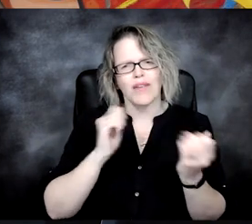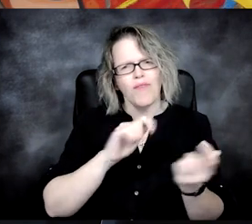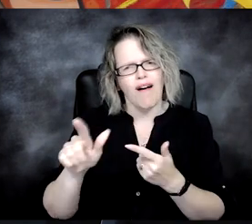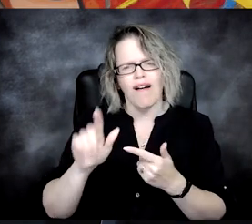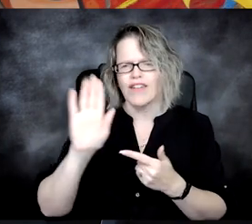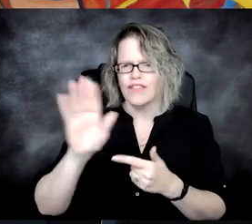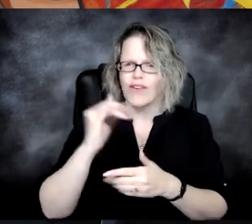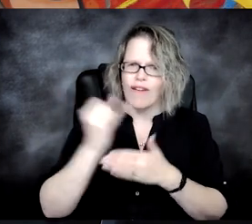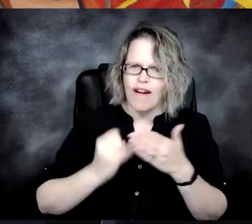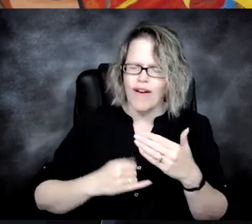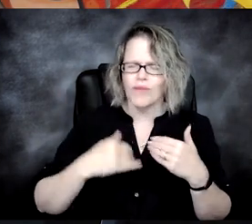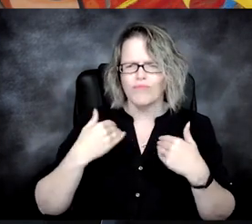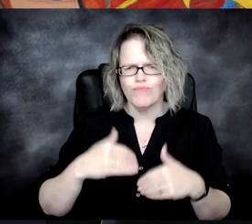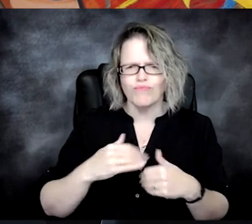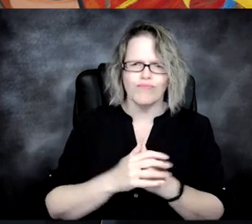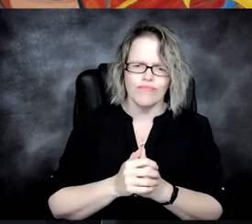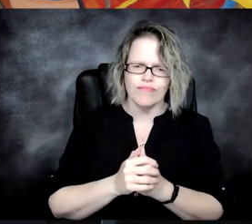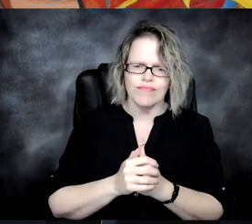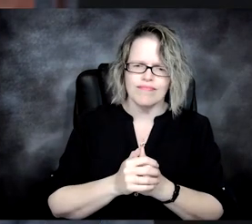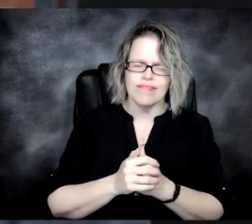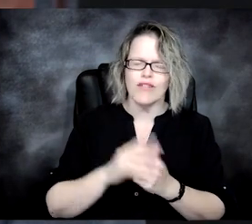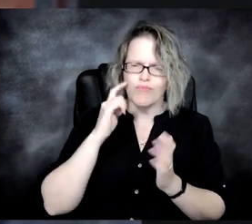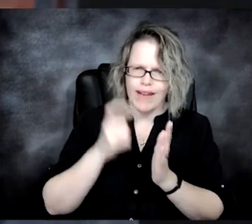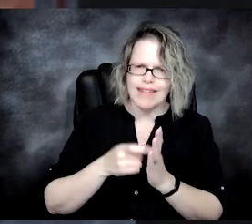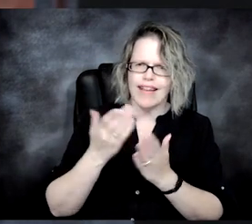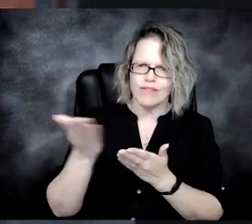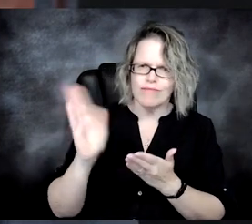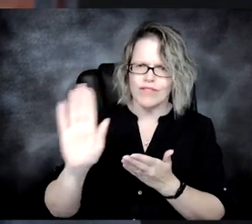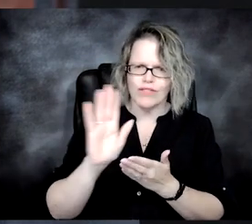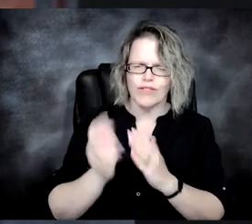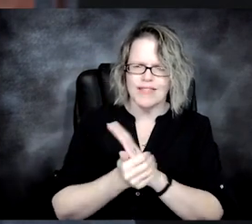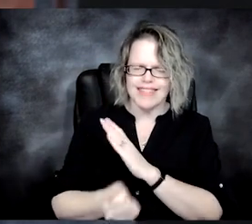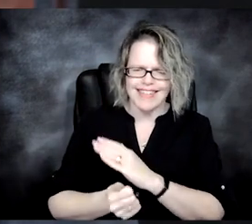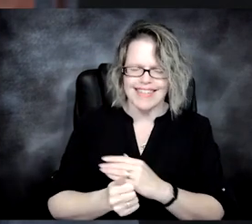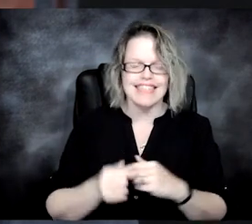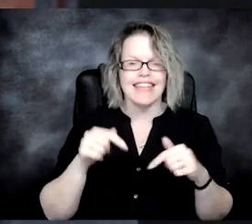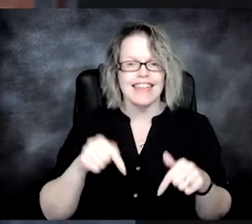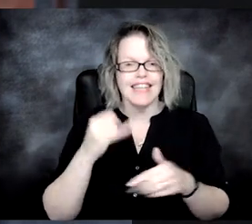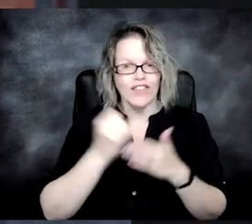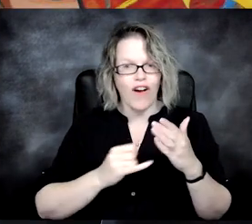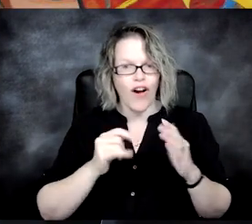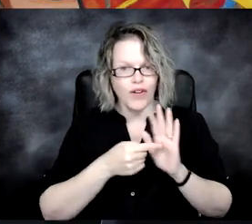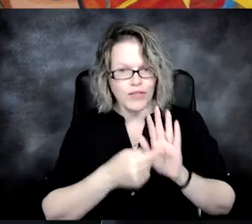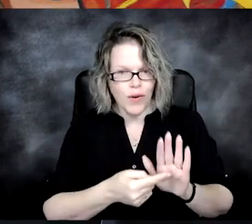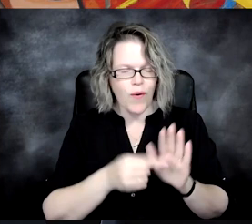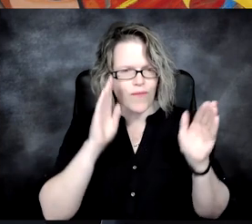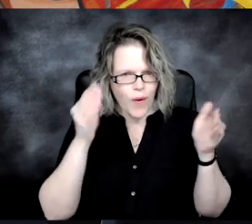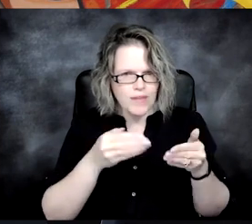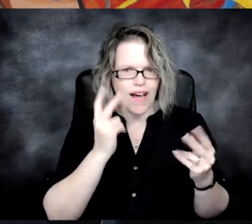that artists helped engage in your recognition. The Superintendent's Art Show clearly focuses on visual arts, but